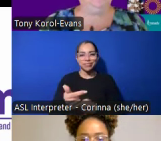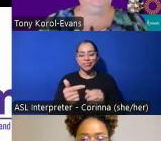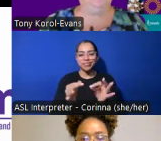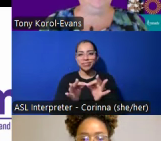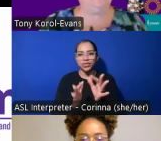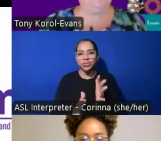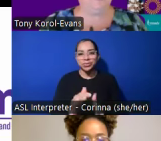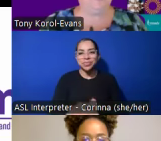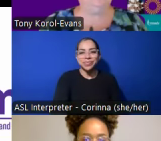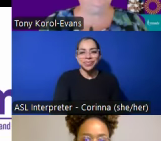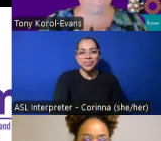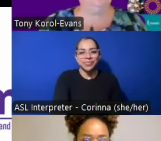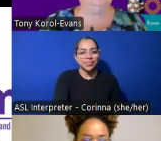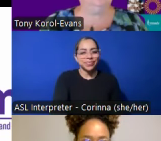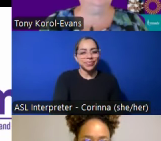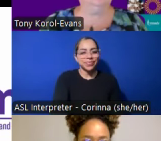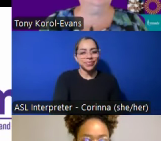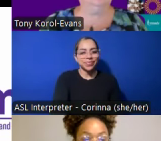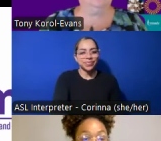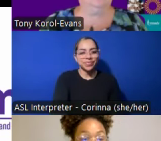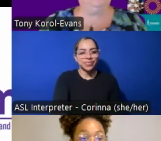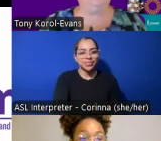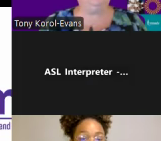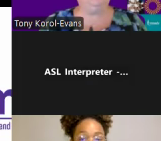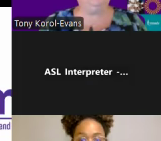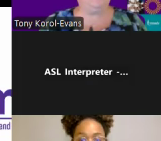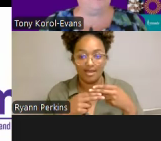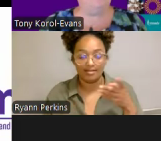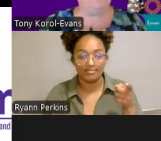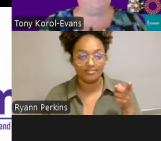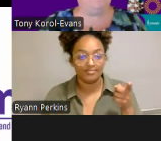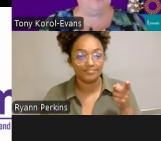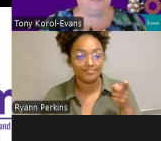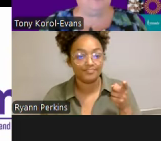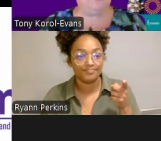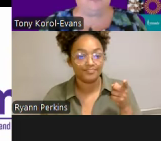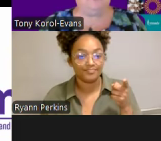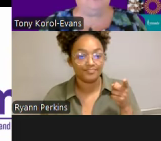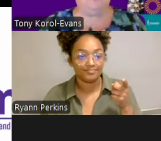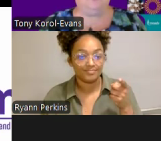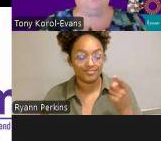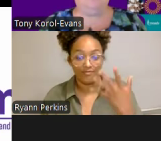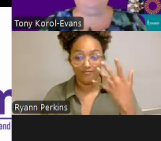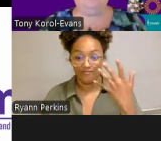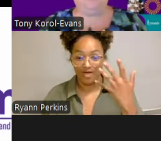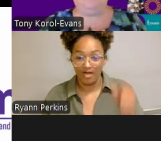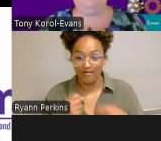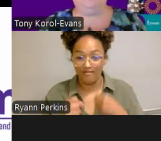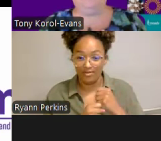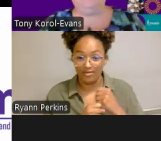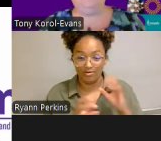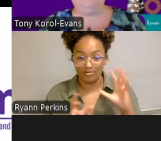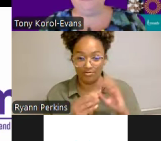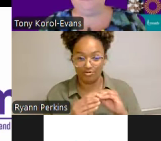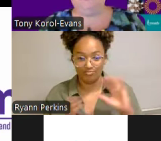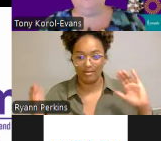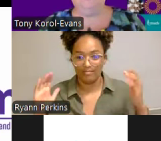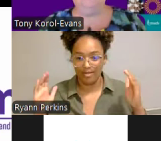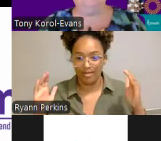If we go to the next slide, this was the 5-year comparison. Whitney